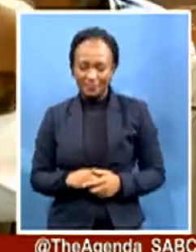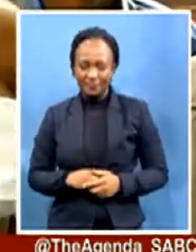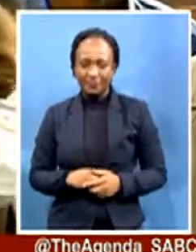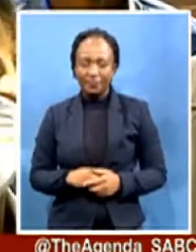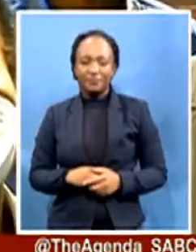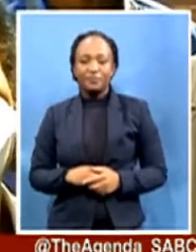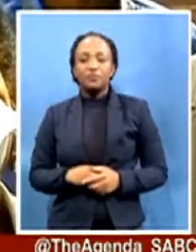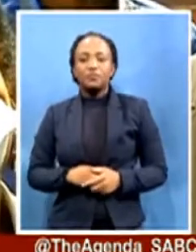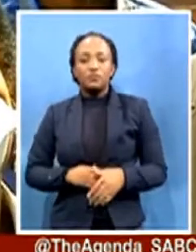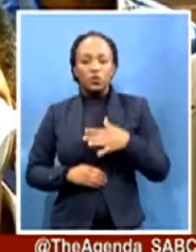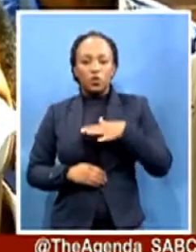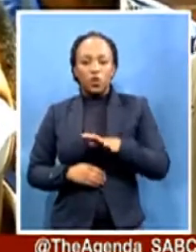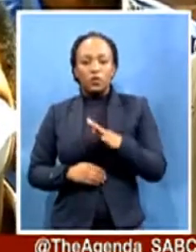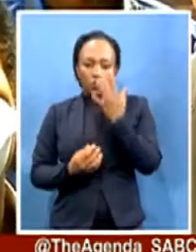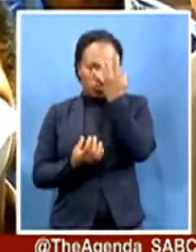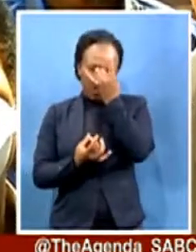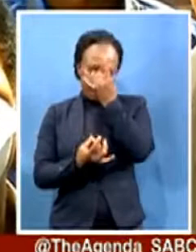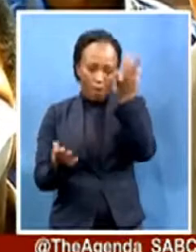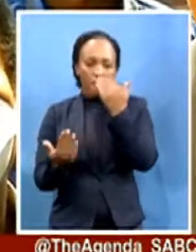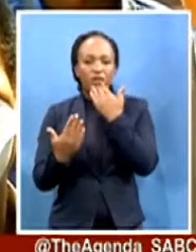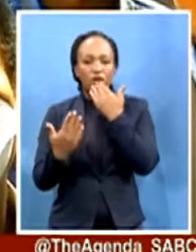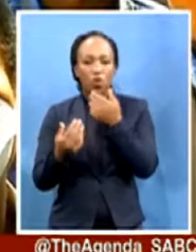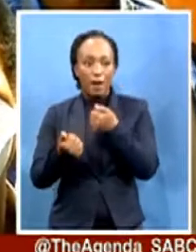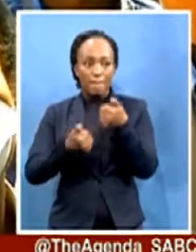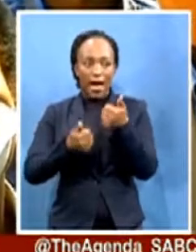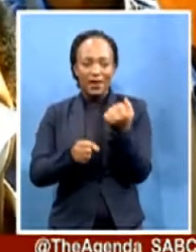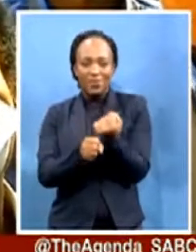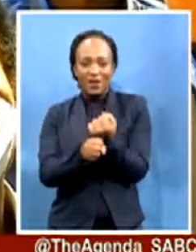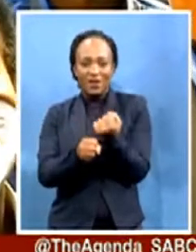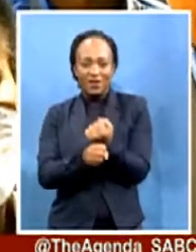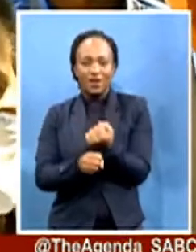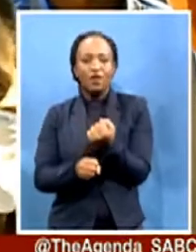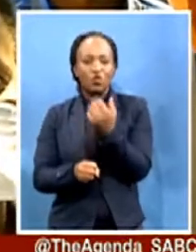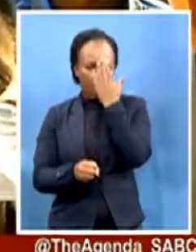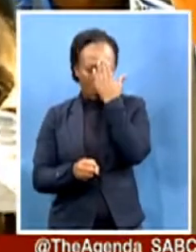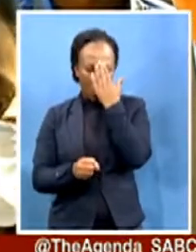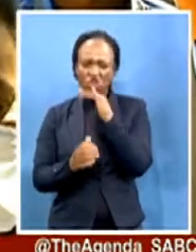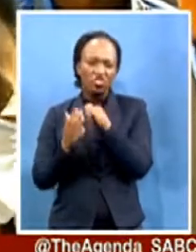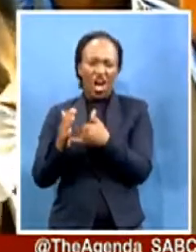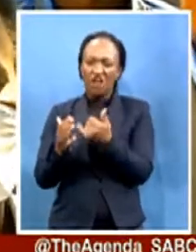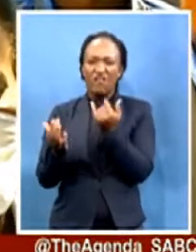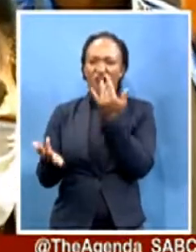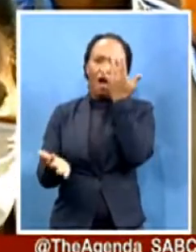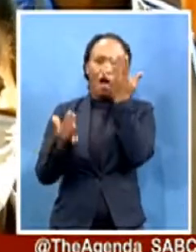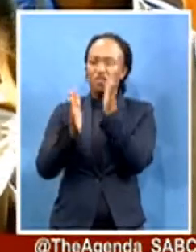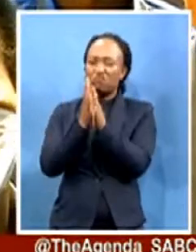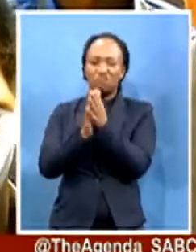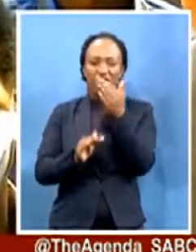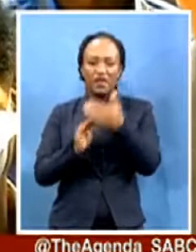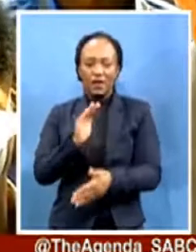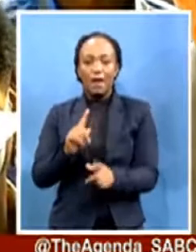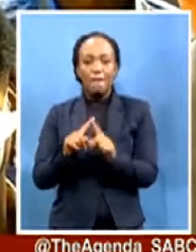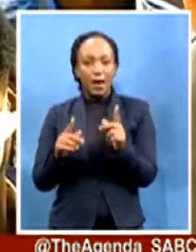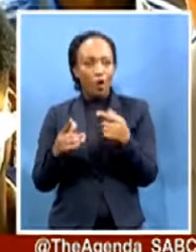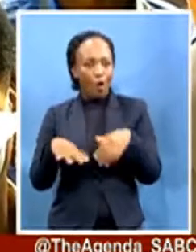go back to work, you must know it wasn't just a case of fire that ended there. It's touched all of us, and the whole of South Africa was